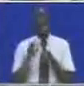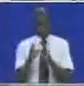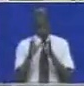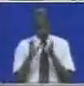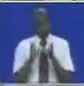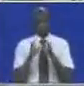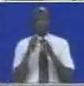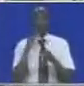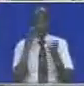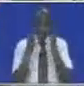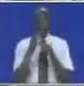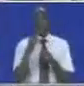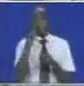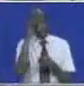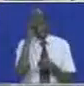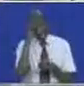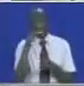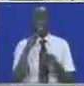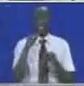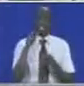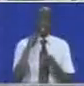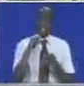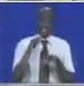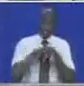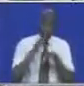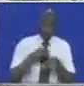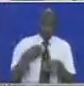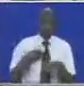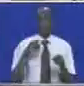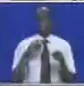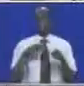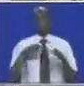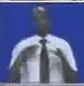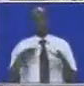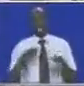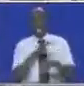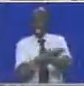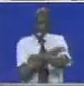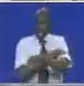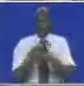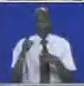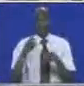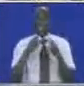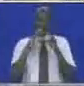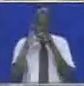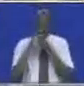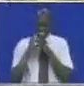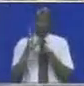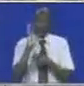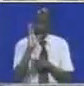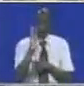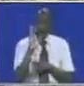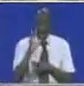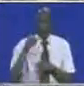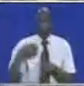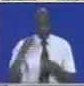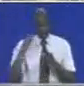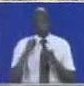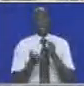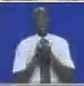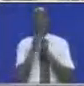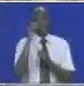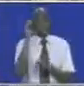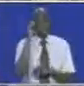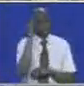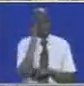you are a Maasai, Kikuyu, or Giriama, whatever you are, your culture becomes part of that education